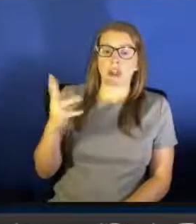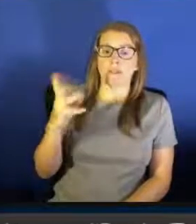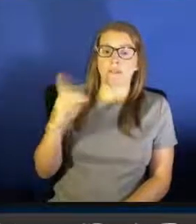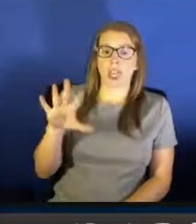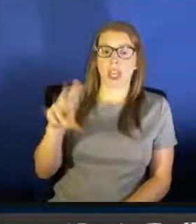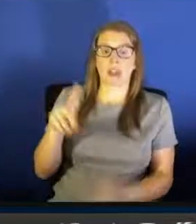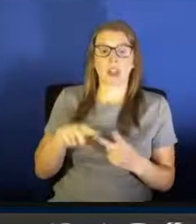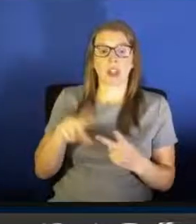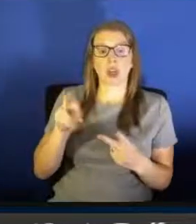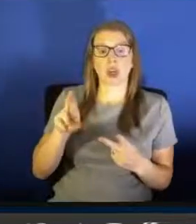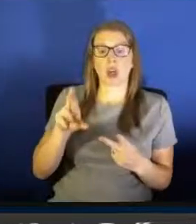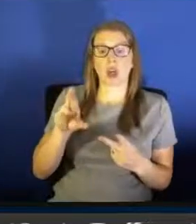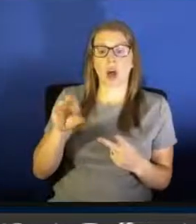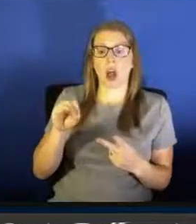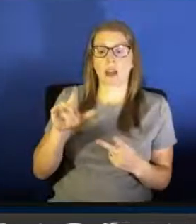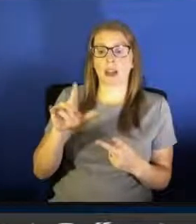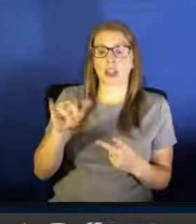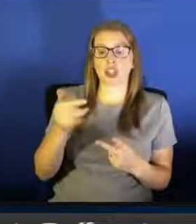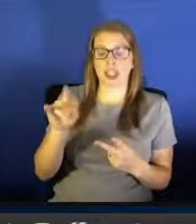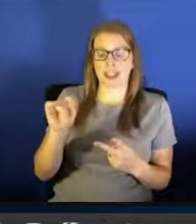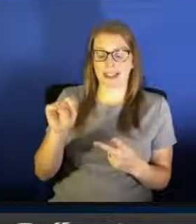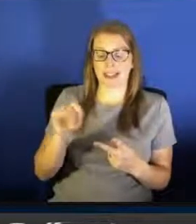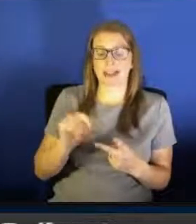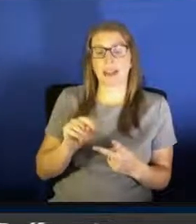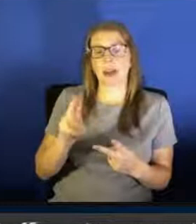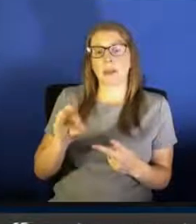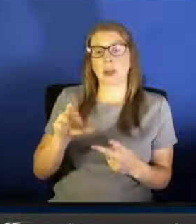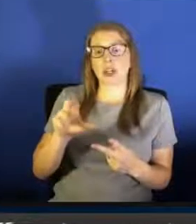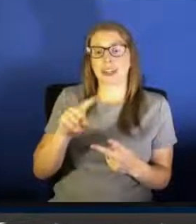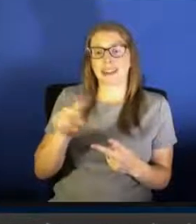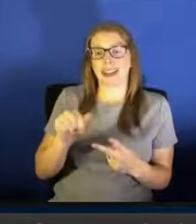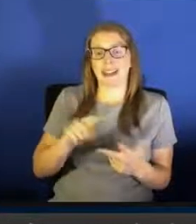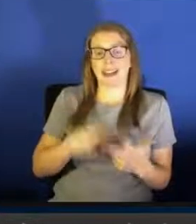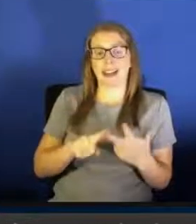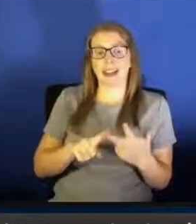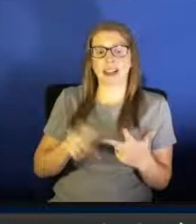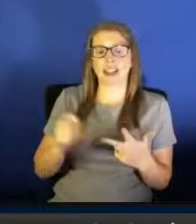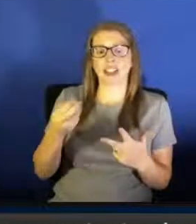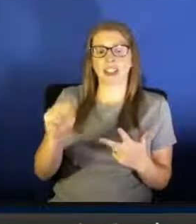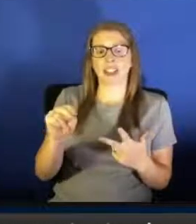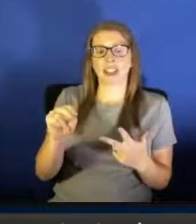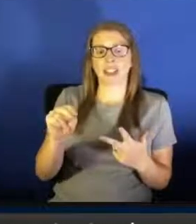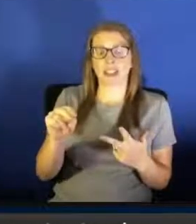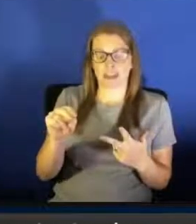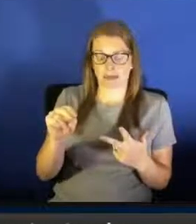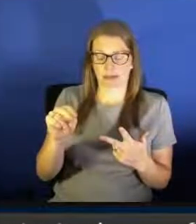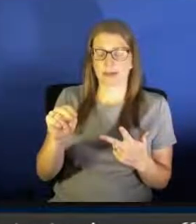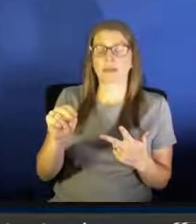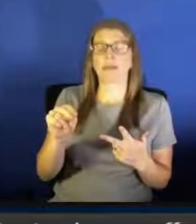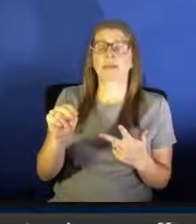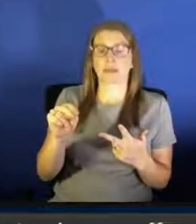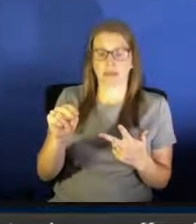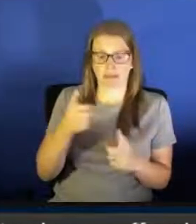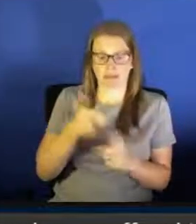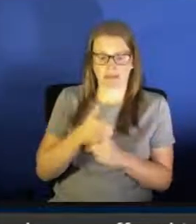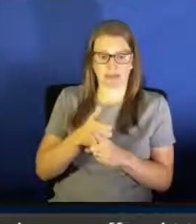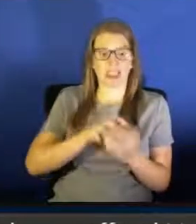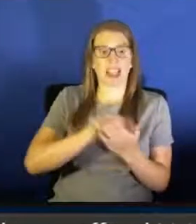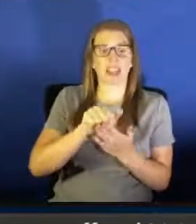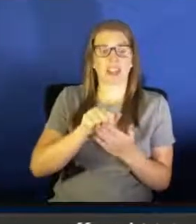Mirza, and urologist and radiation oncologist Dr. Xinglei Shen. And I want to talk about an